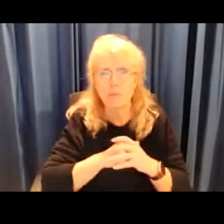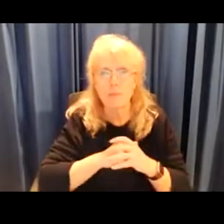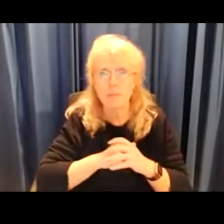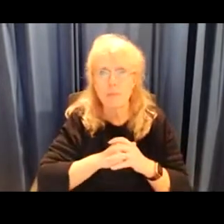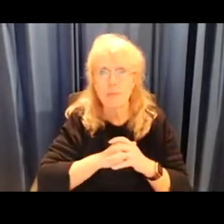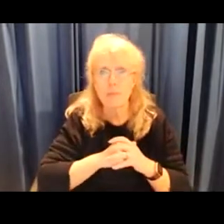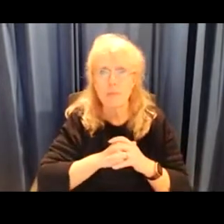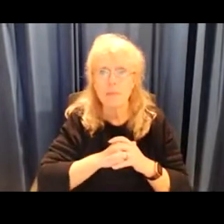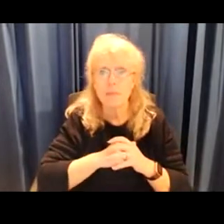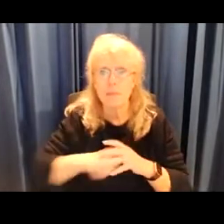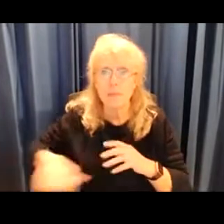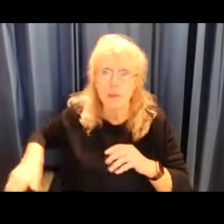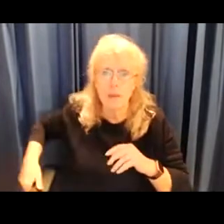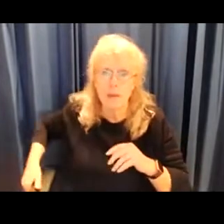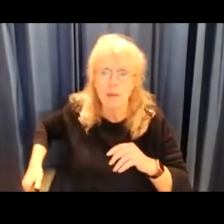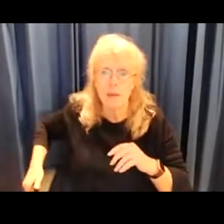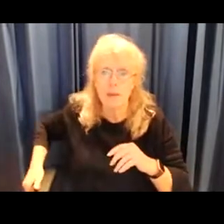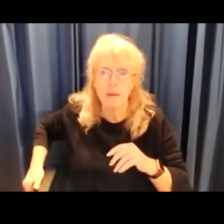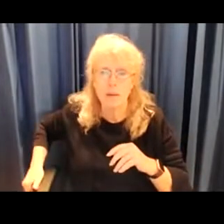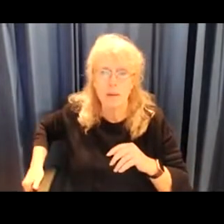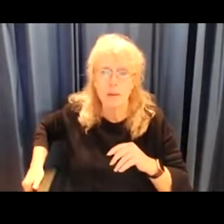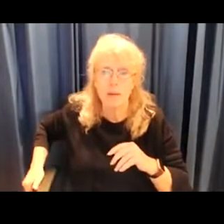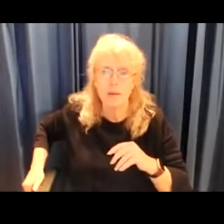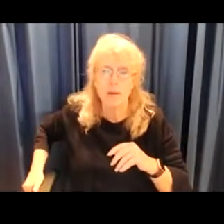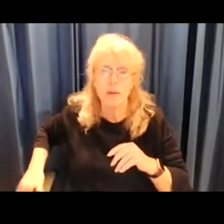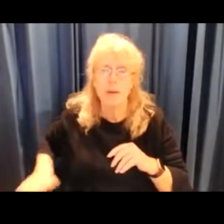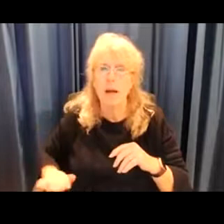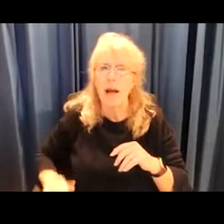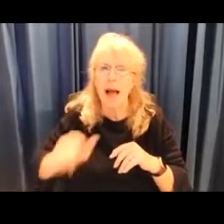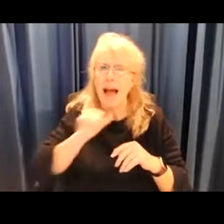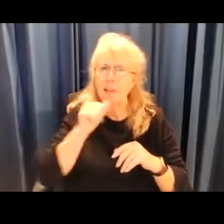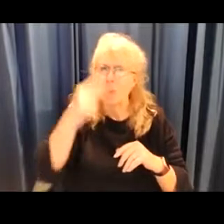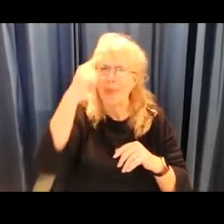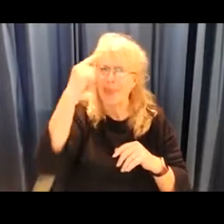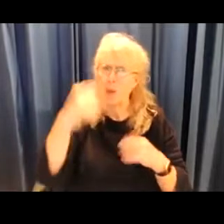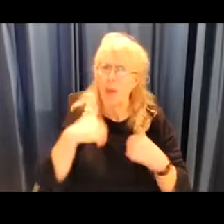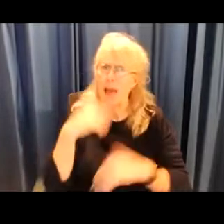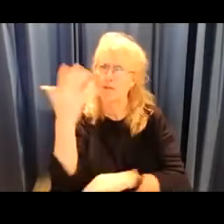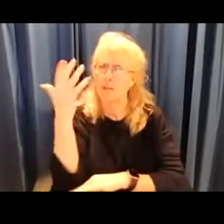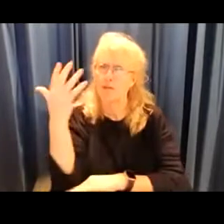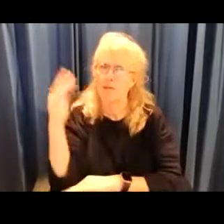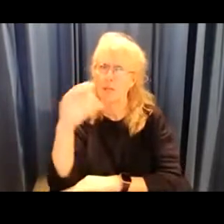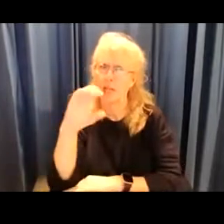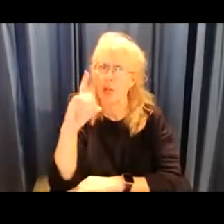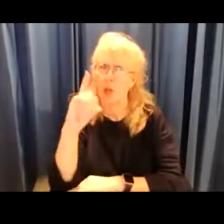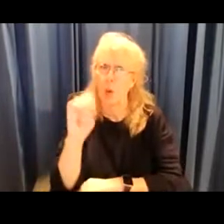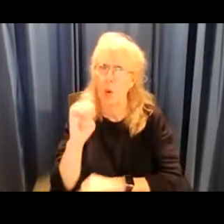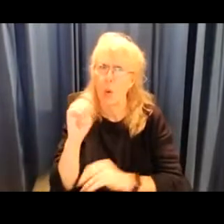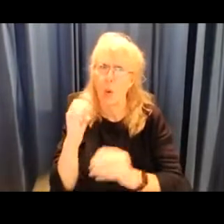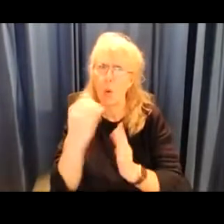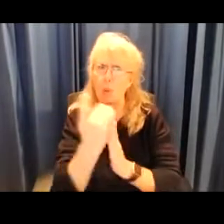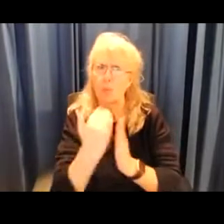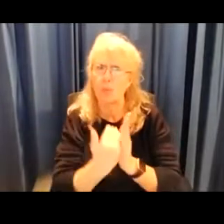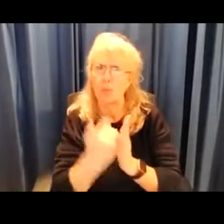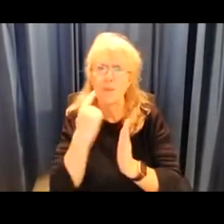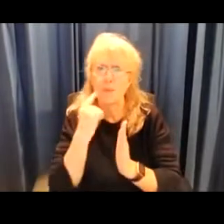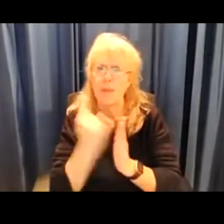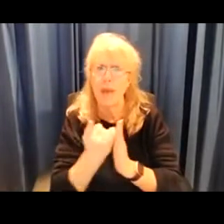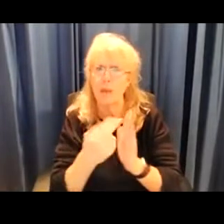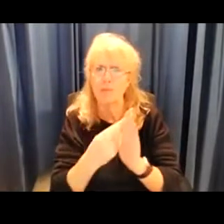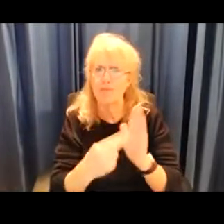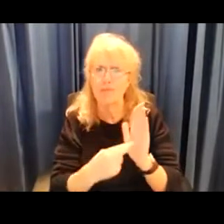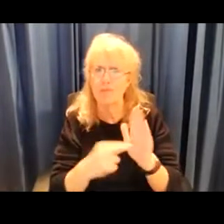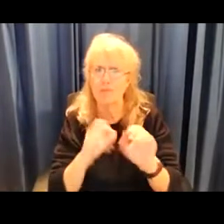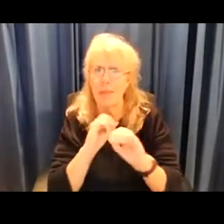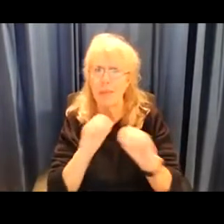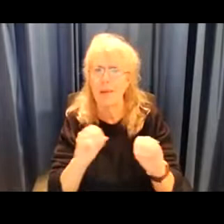tree code in the unincorporated areas, and you commissioners are the government for that area. So, it